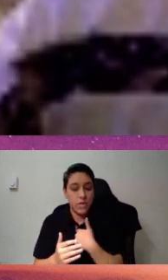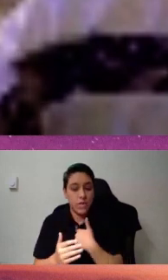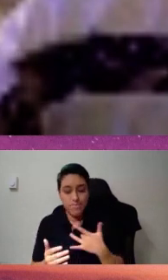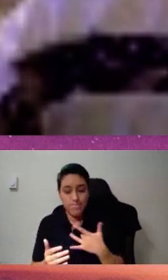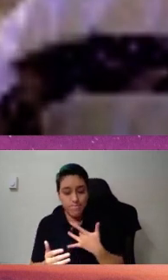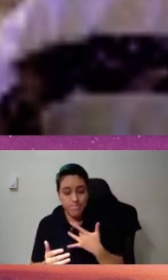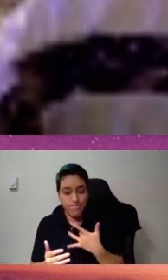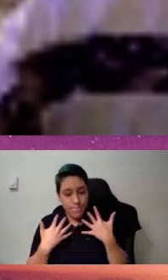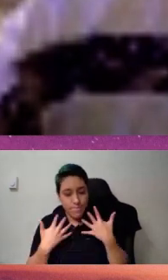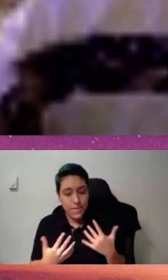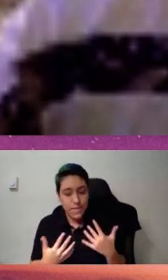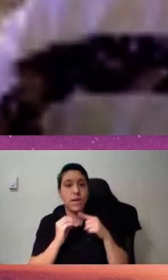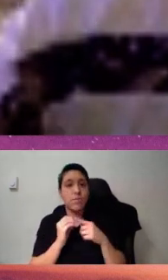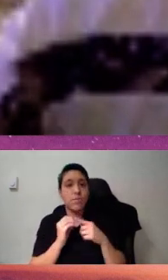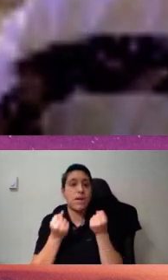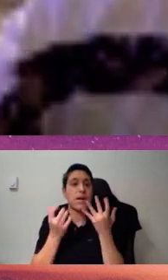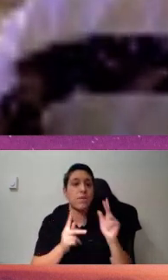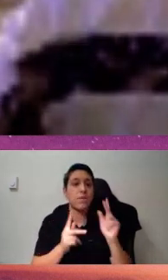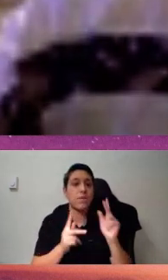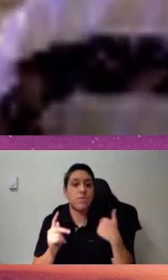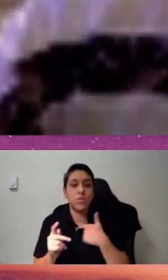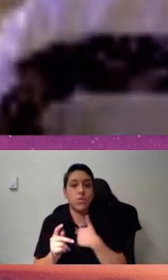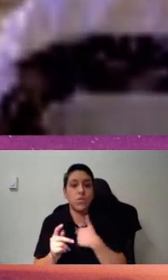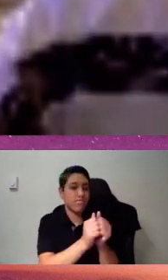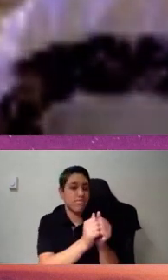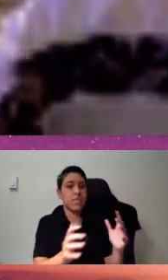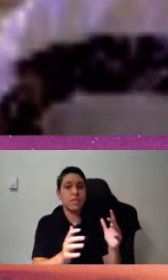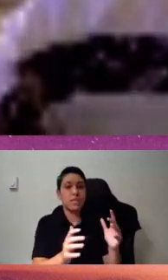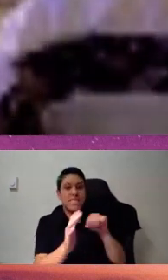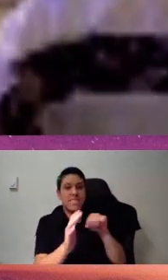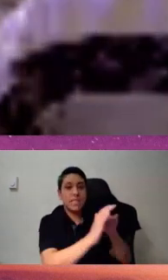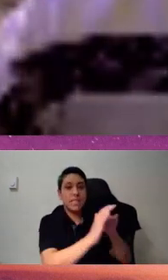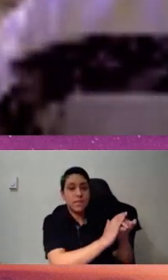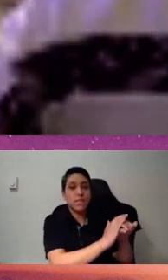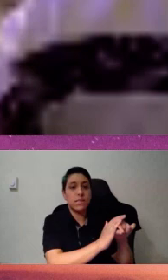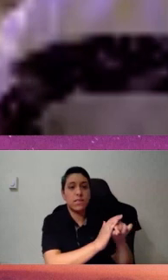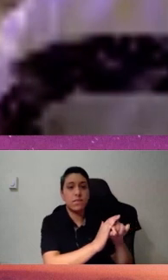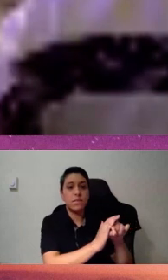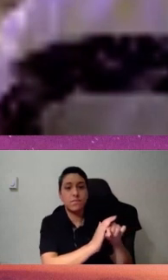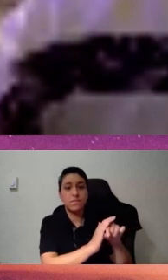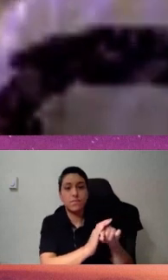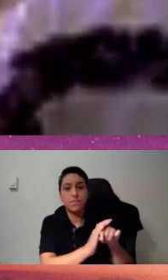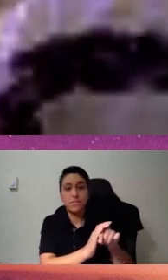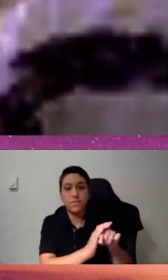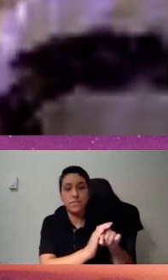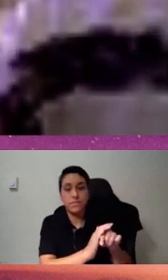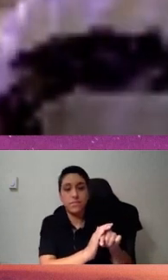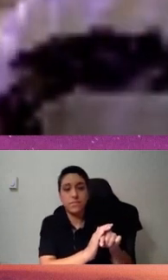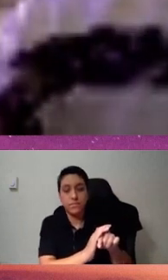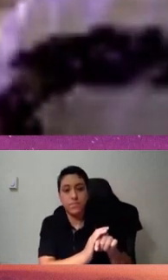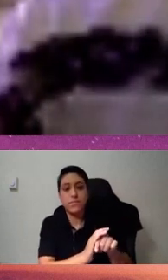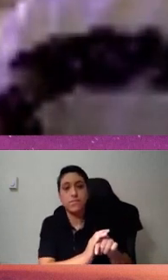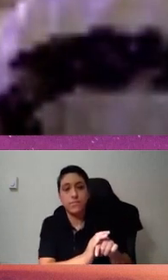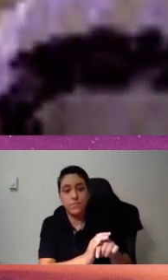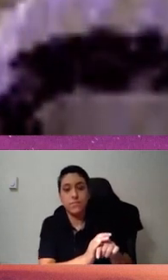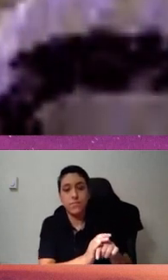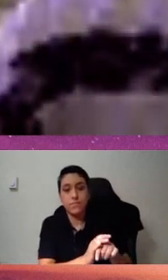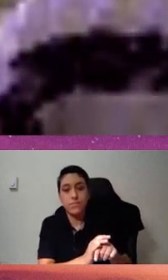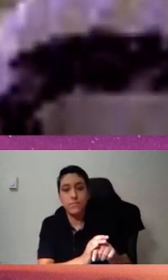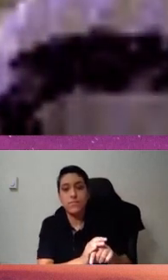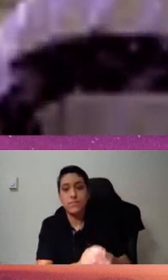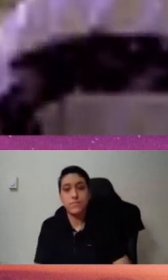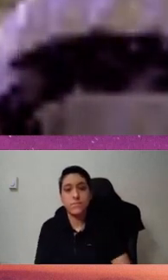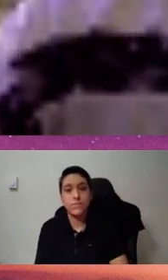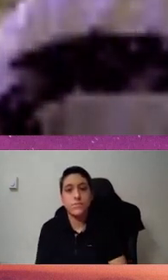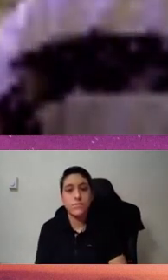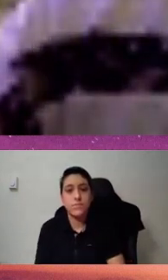years, of those individuals that were out there doing that, like climate justice and environmentalism work. And it's important that we